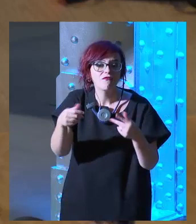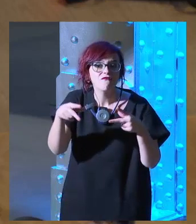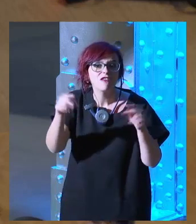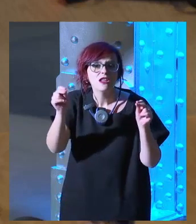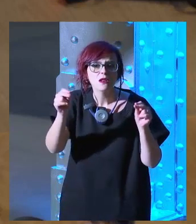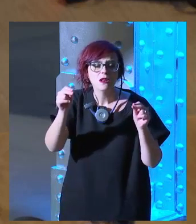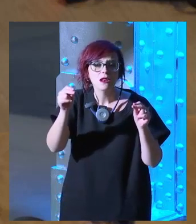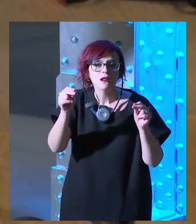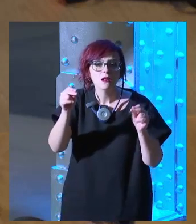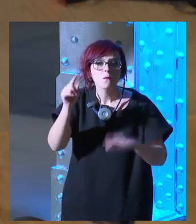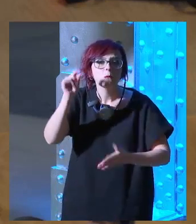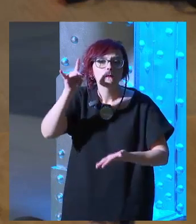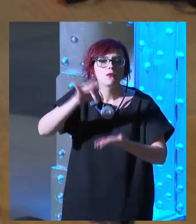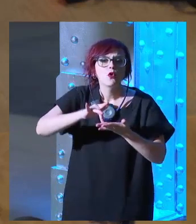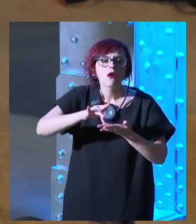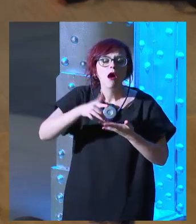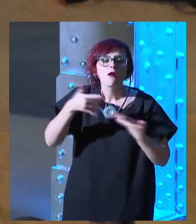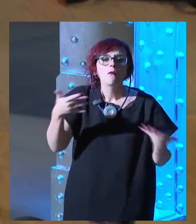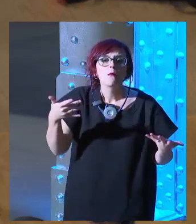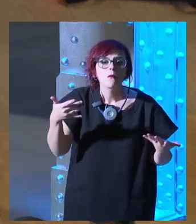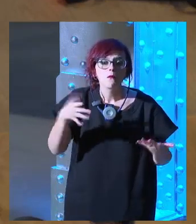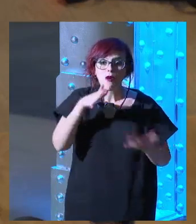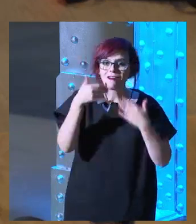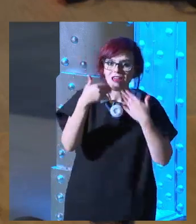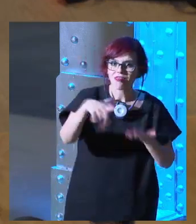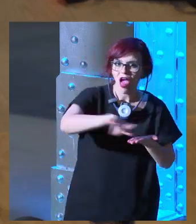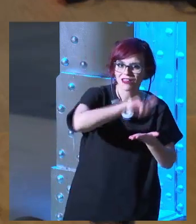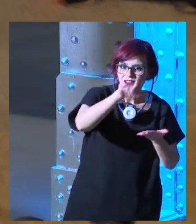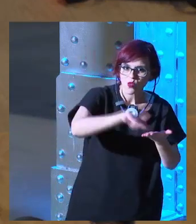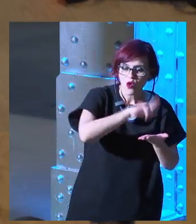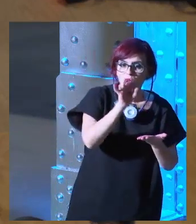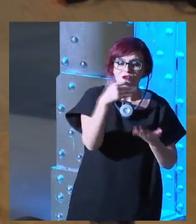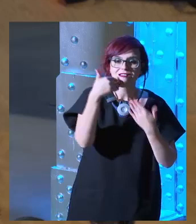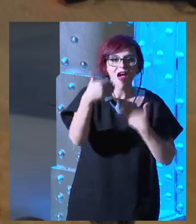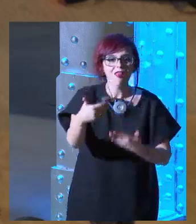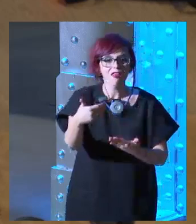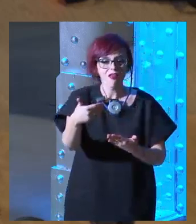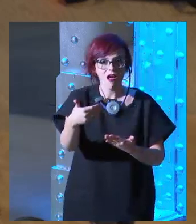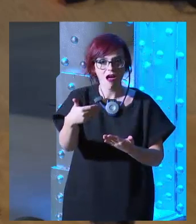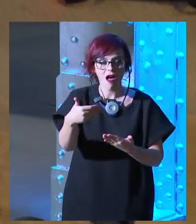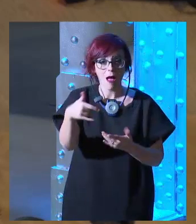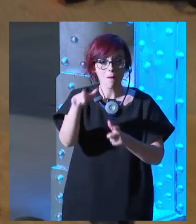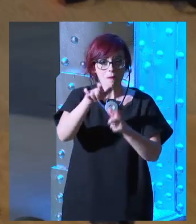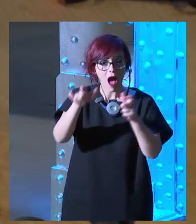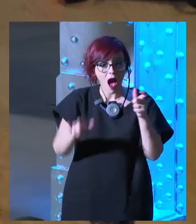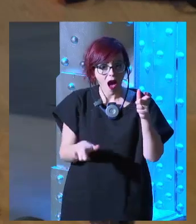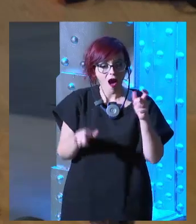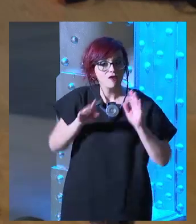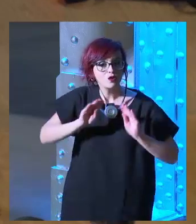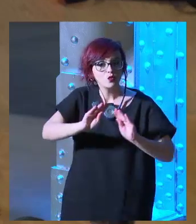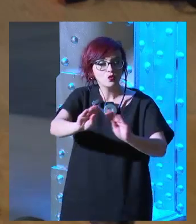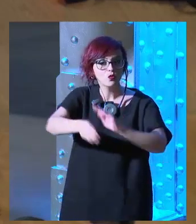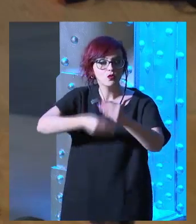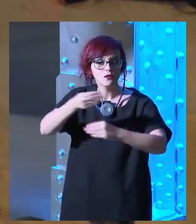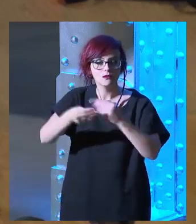certain point? And my question is, at what point do you stop being angry? Was it through literature? Was it through those words